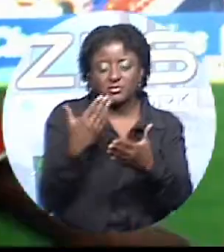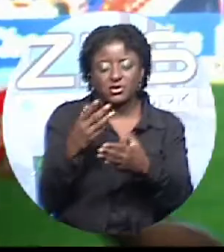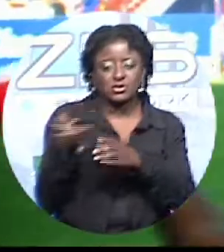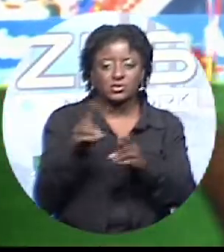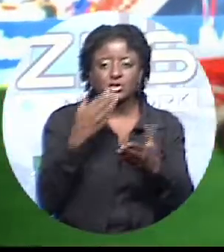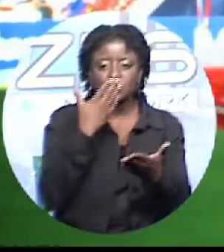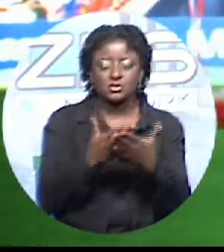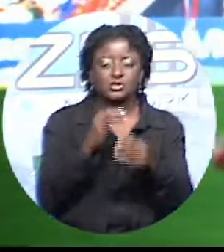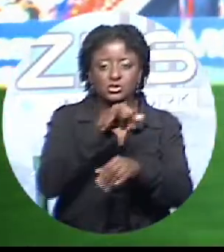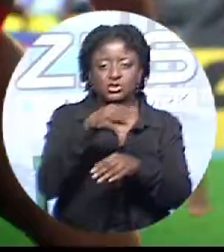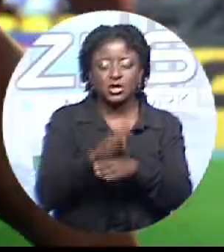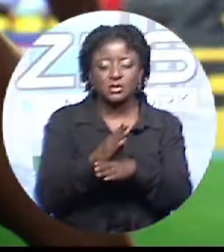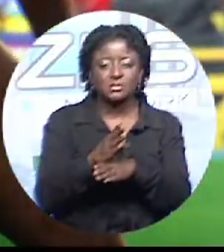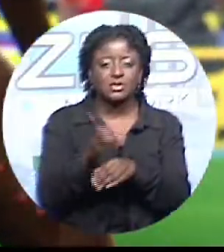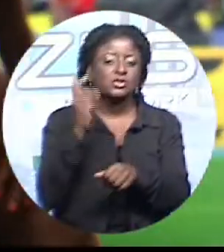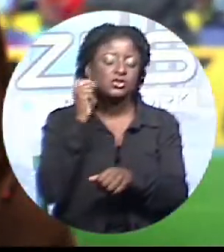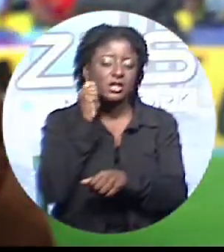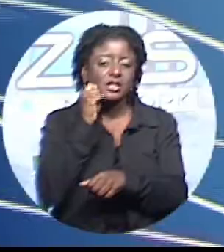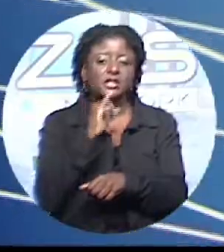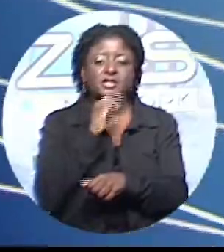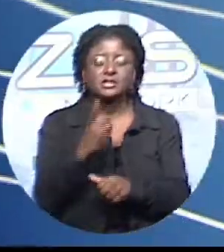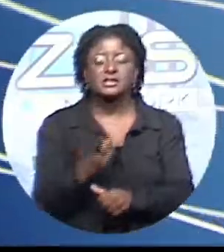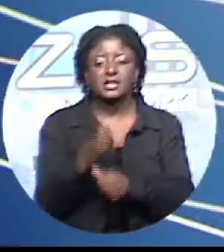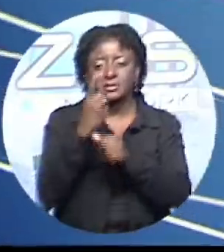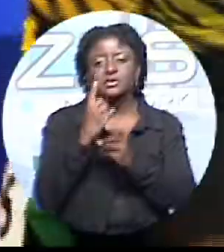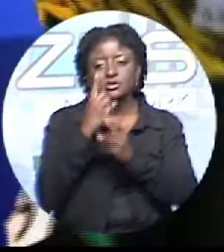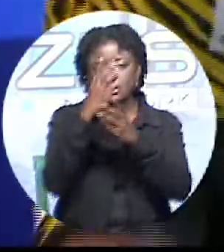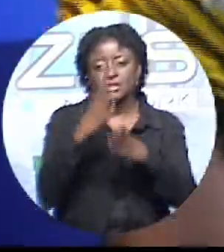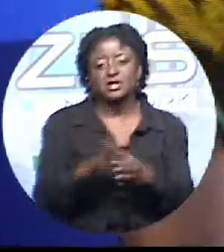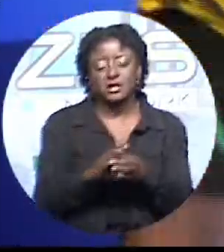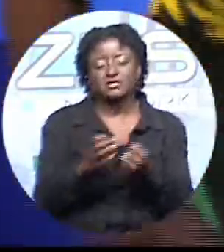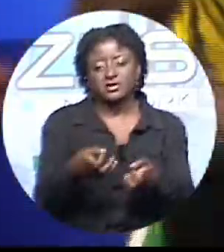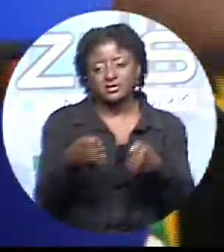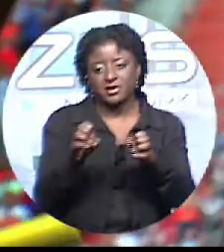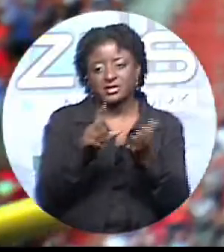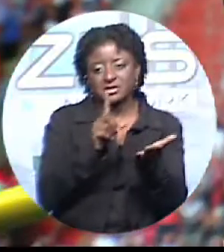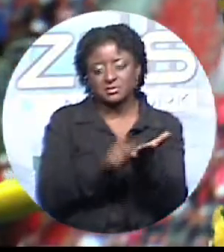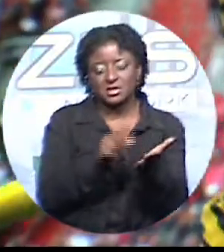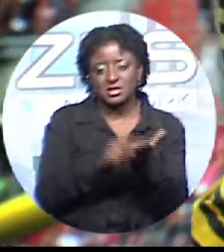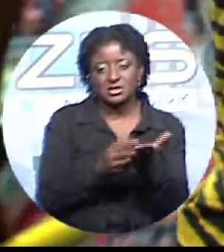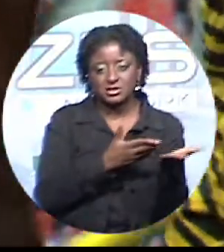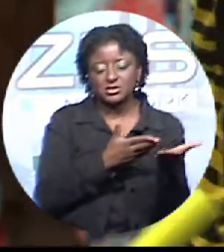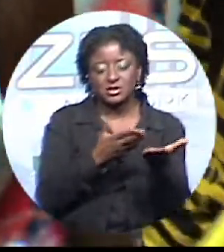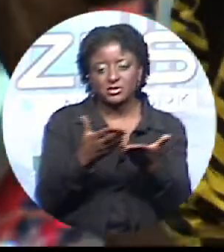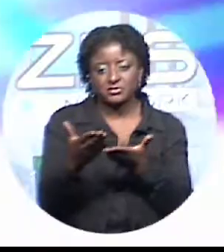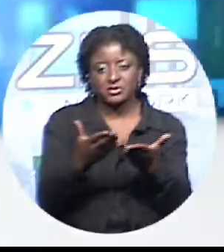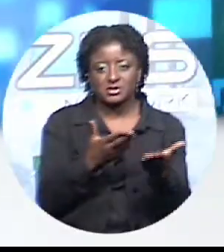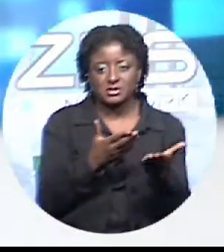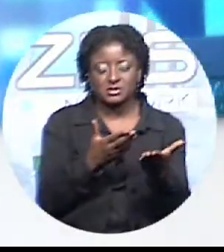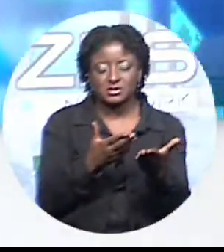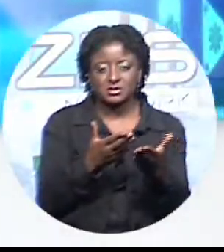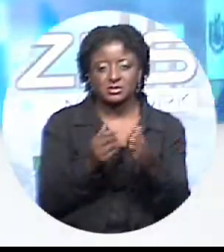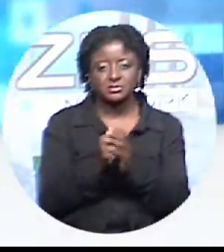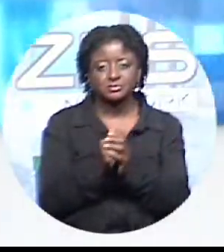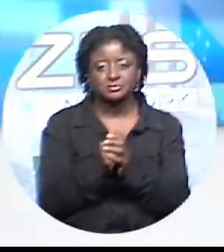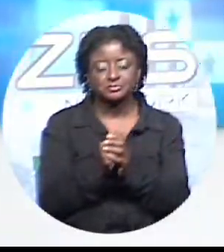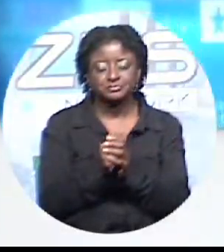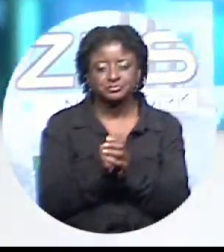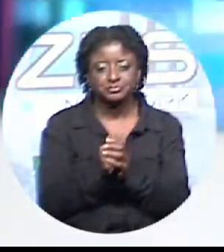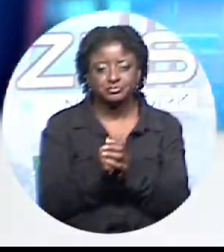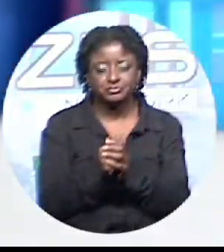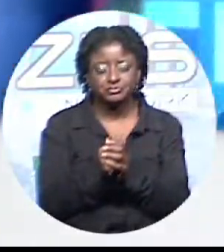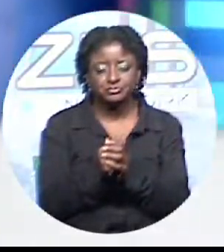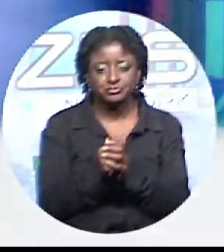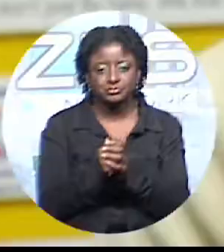job. Tonique is the Deputy Director of Events Media Service and encouraging the local media to get accredited since not much have done since it